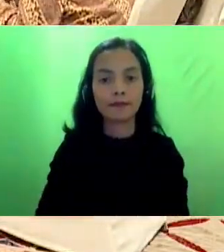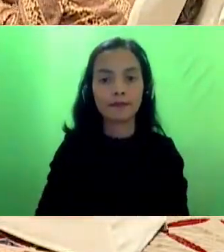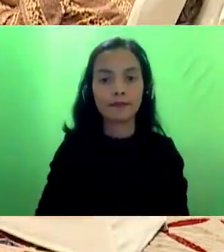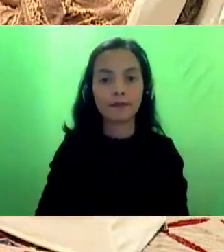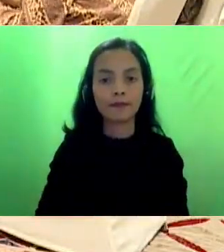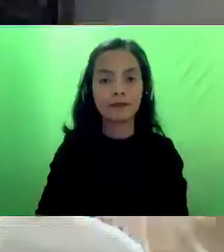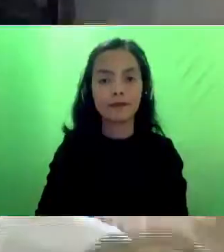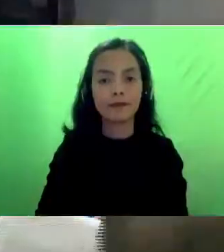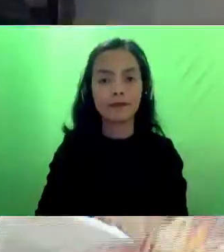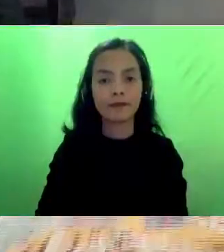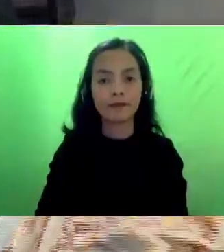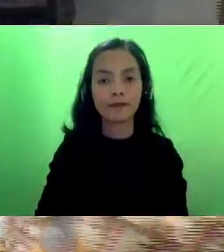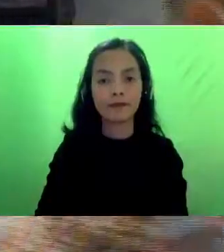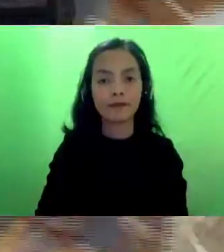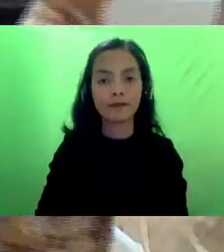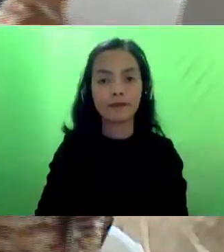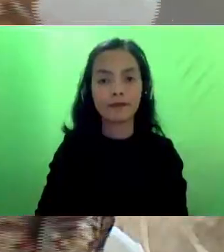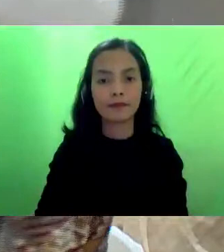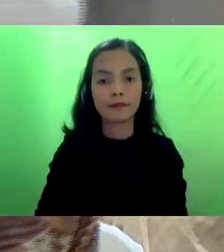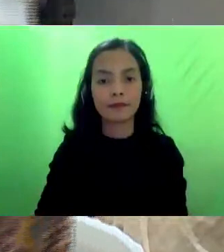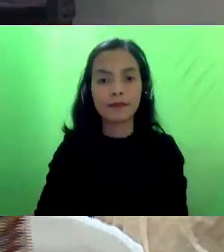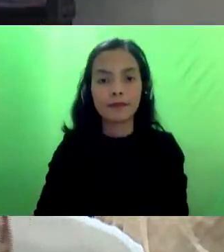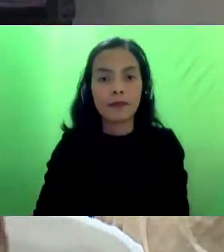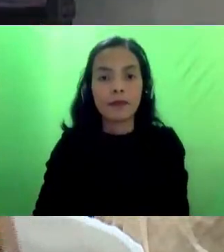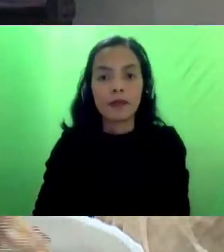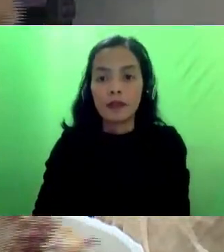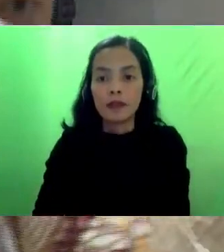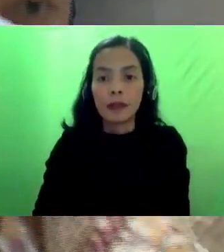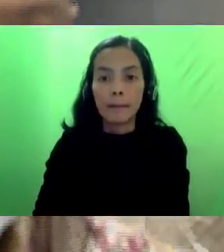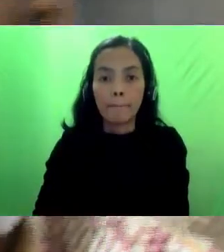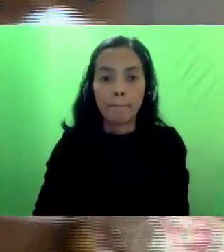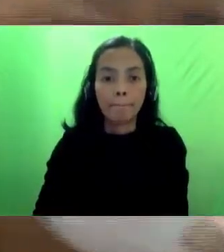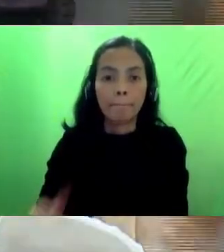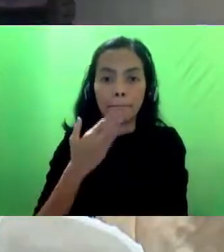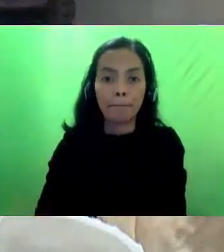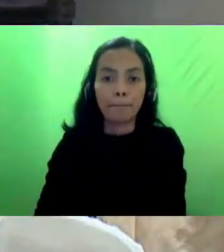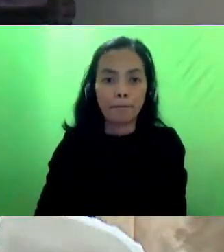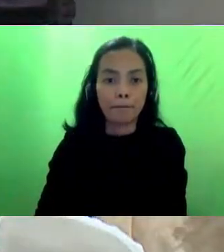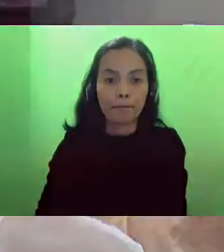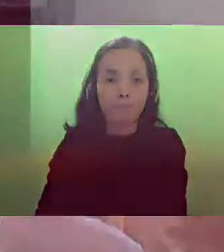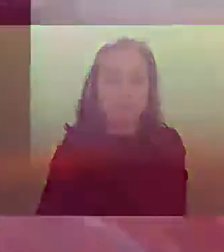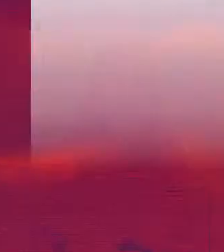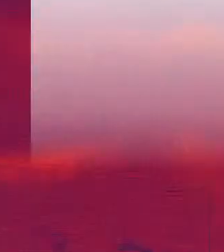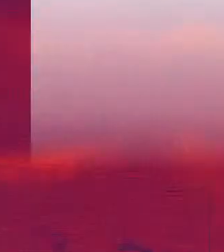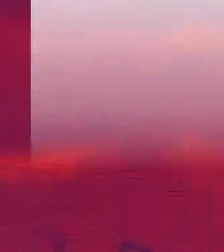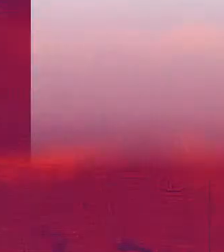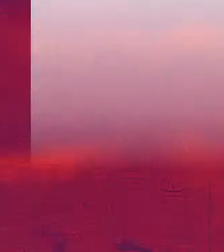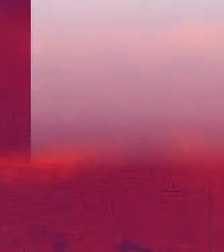Makasih ya Mbak Kiki. Sama-sama ya. Aduh, dingin banget ruangannya. Makasih ya, Pak. Terima kasih.